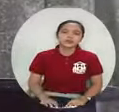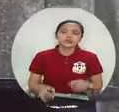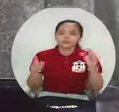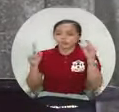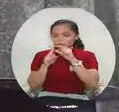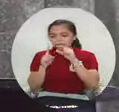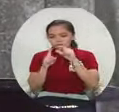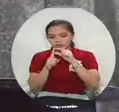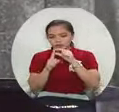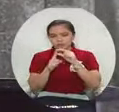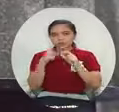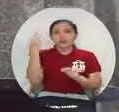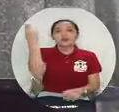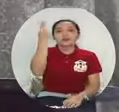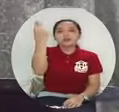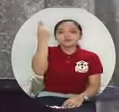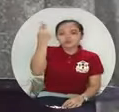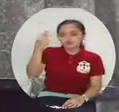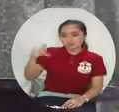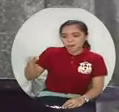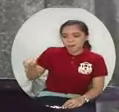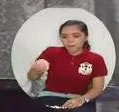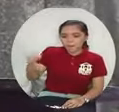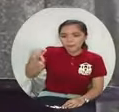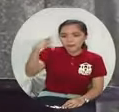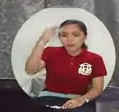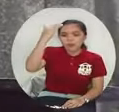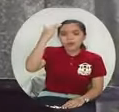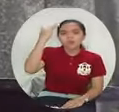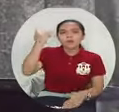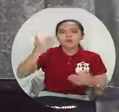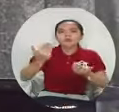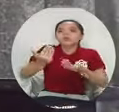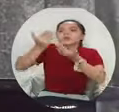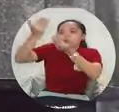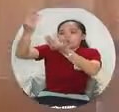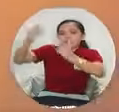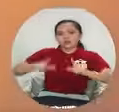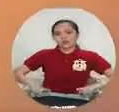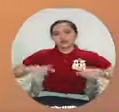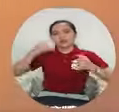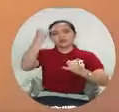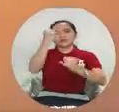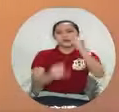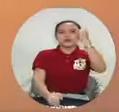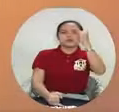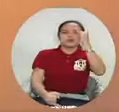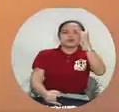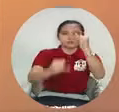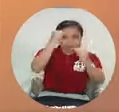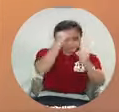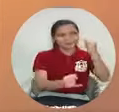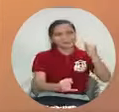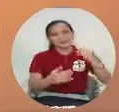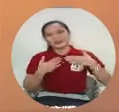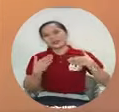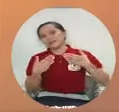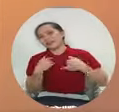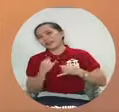words penned by committed people. Then lastly, commitment will prepare